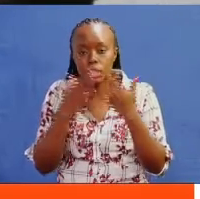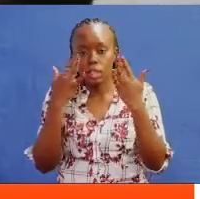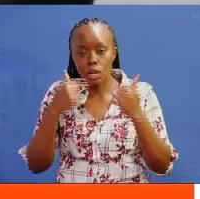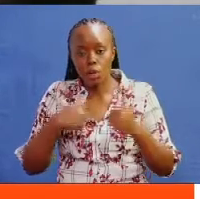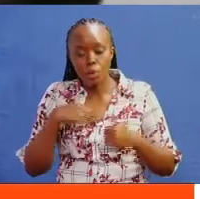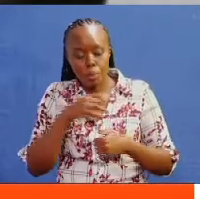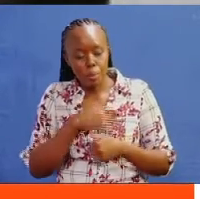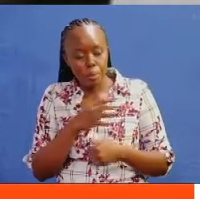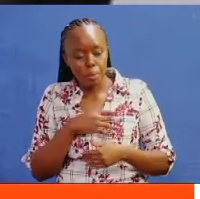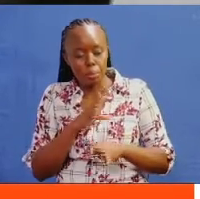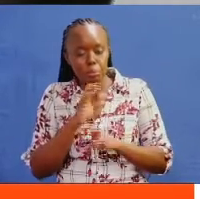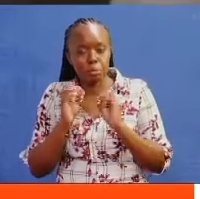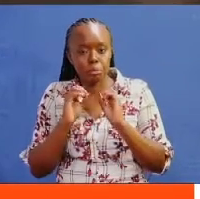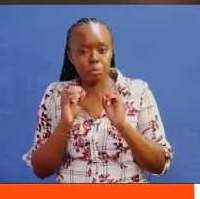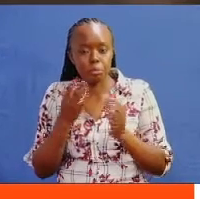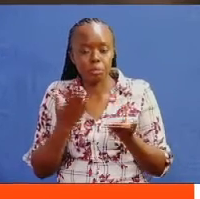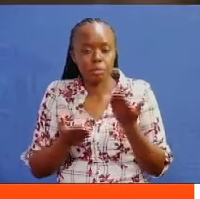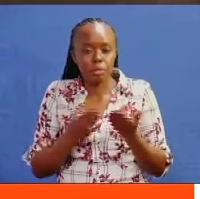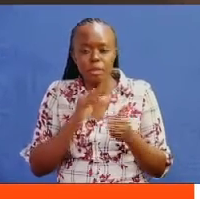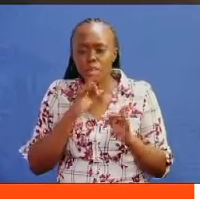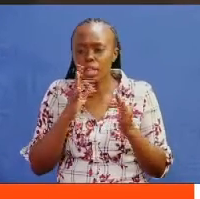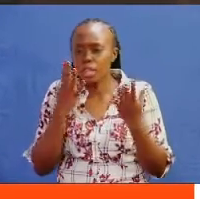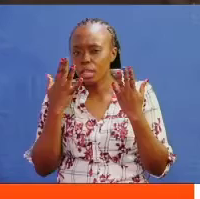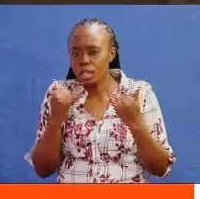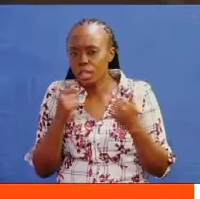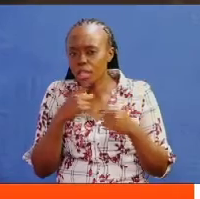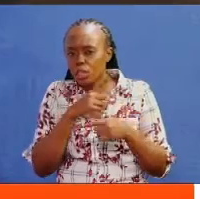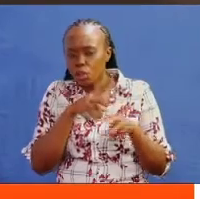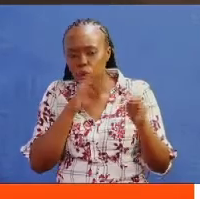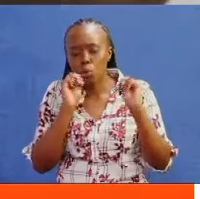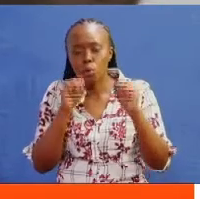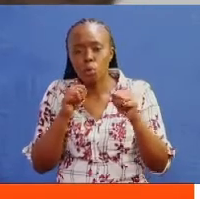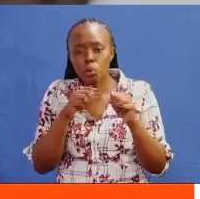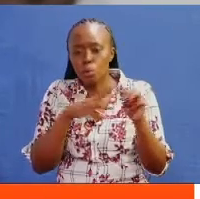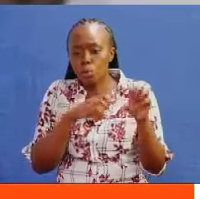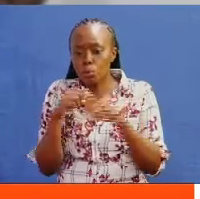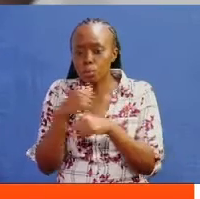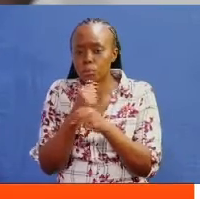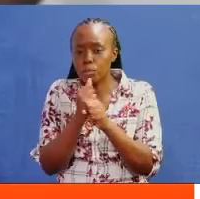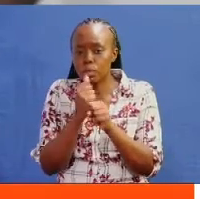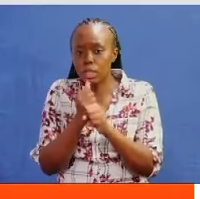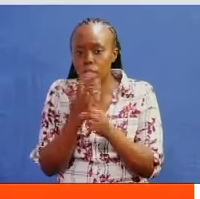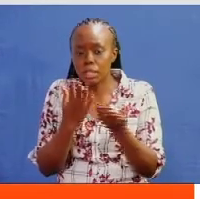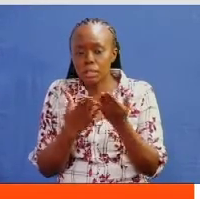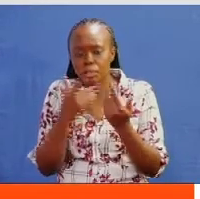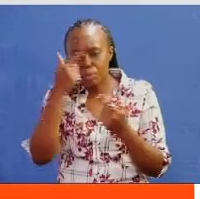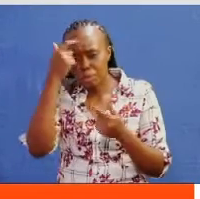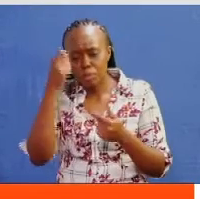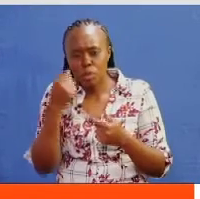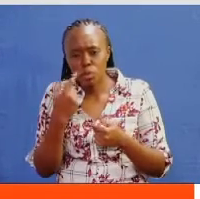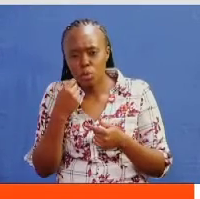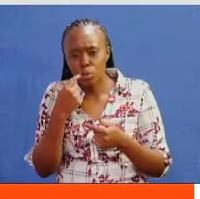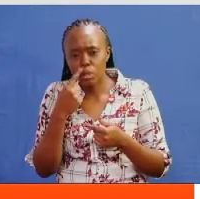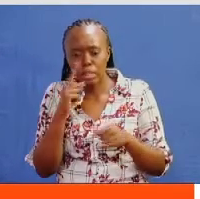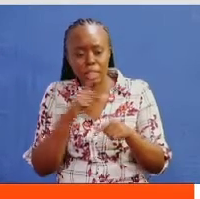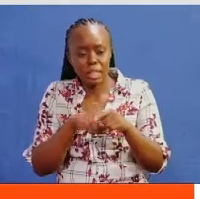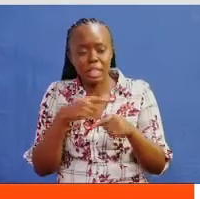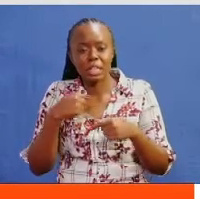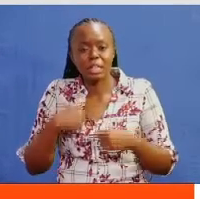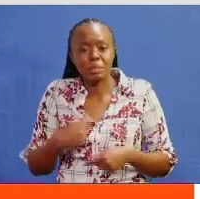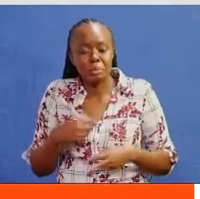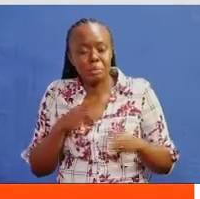Maybe if it's now like if you cannot go to work because you've not been vaccinated, it's when I'll go.